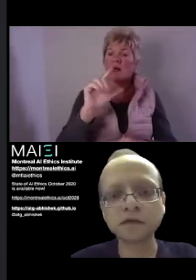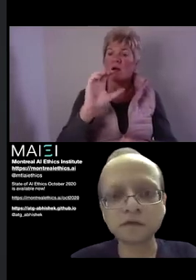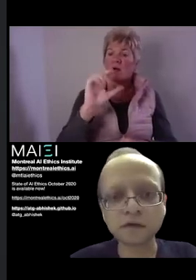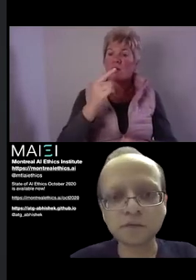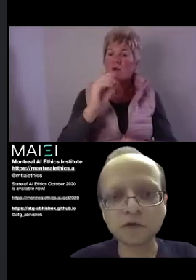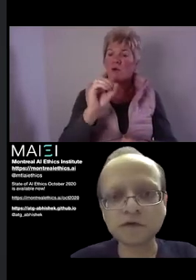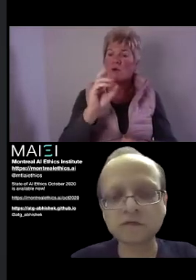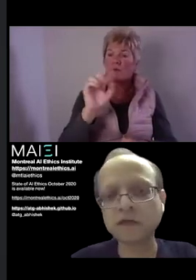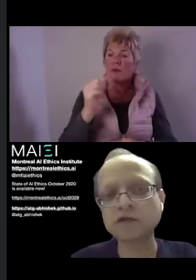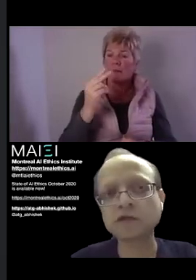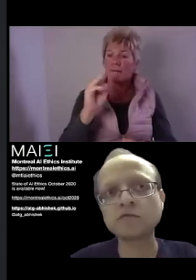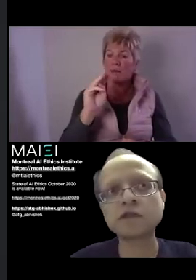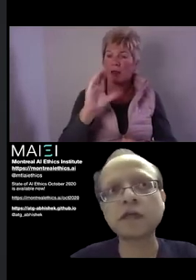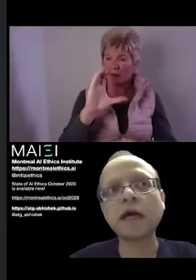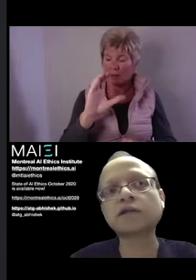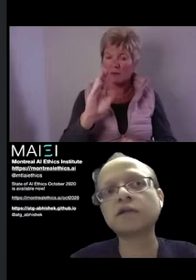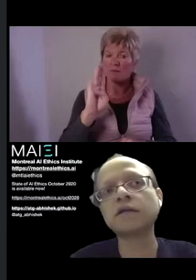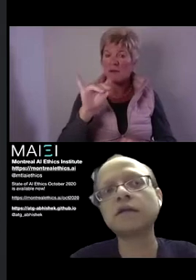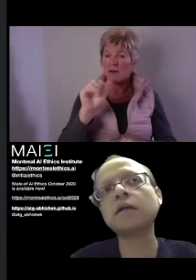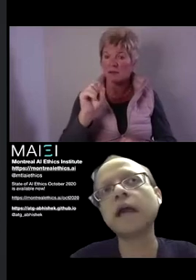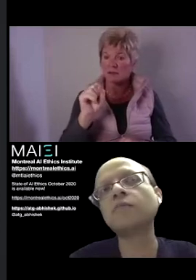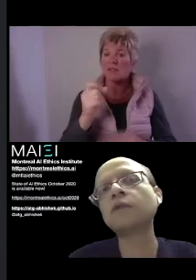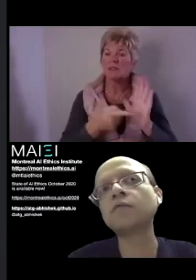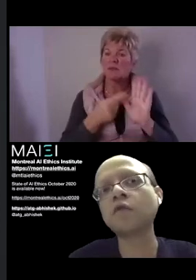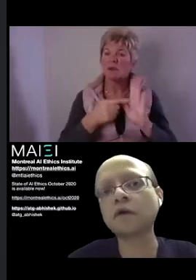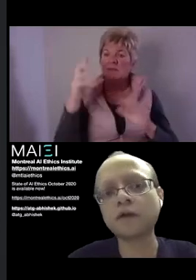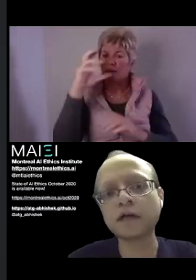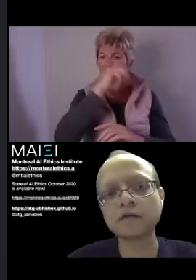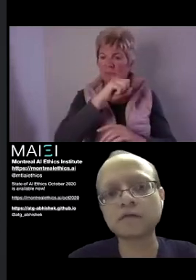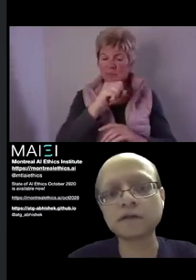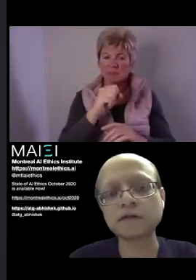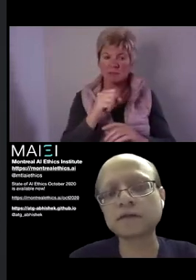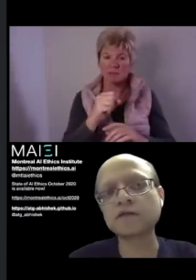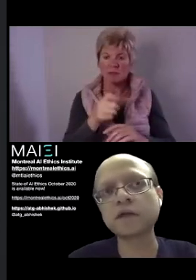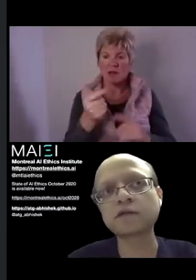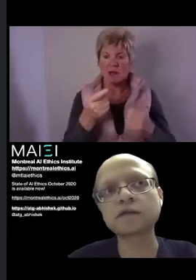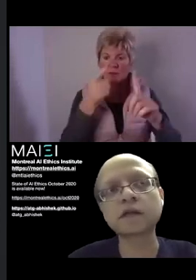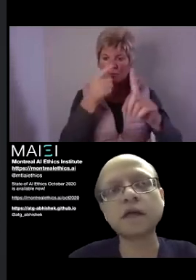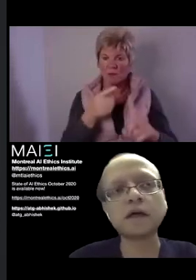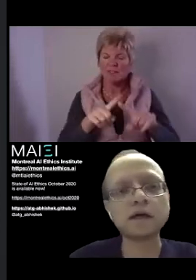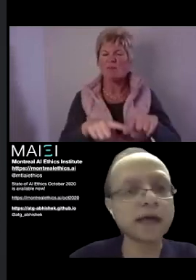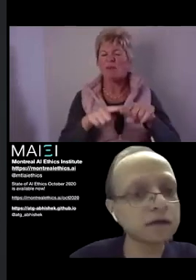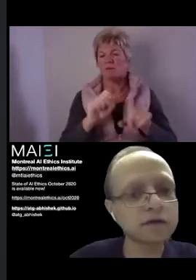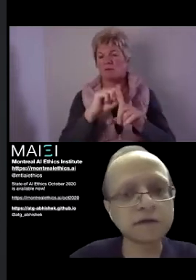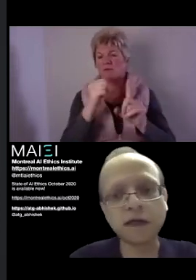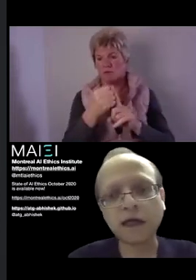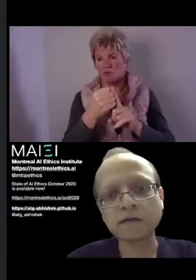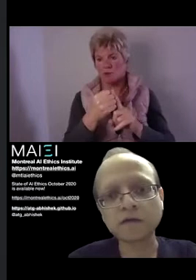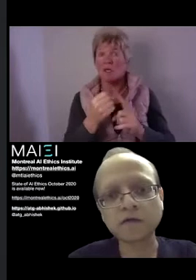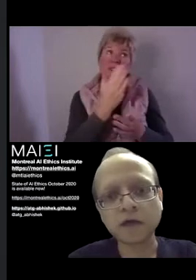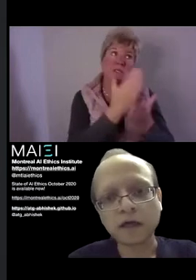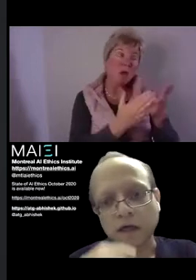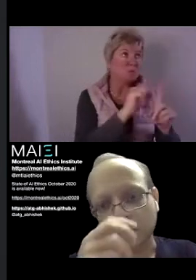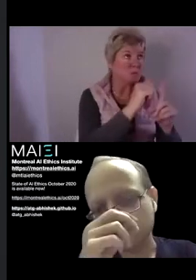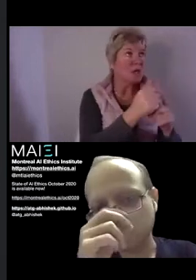some of the points of intervention which actually can be more effective in certain situations than others. And